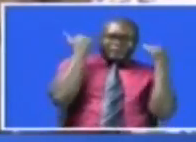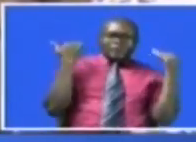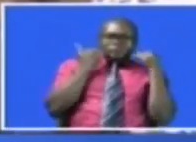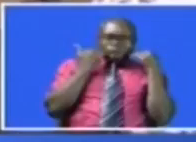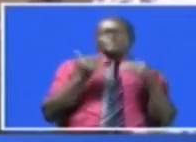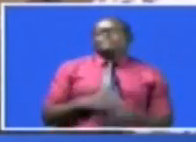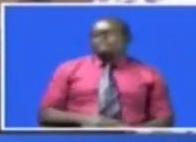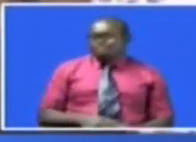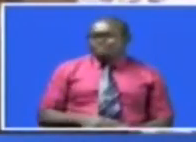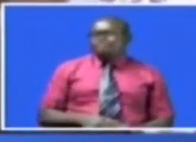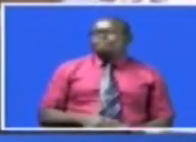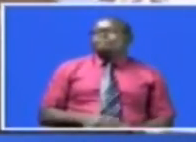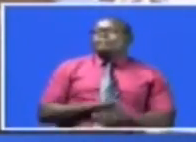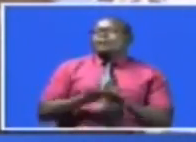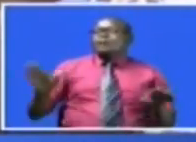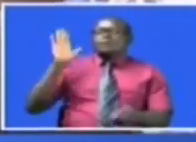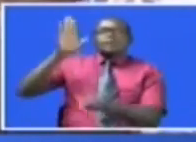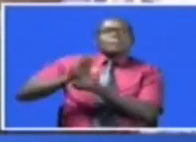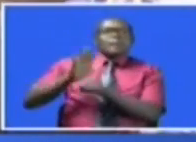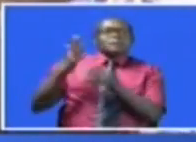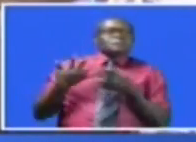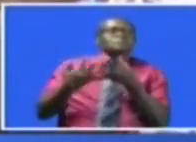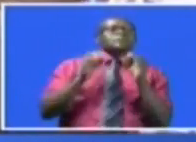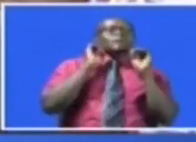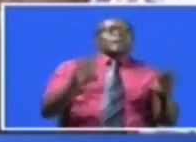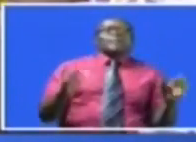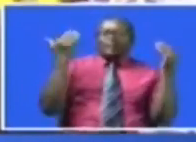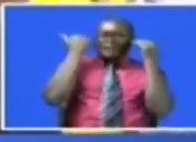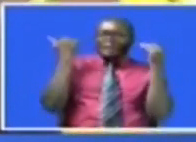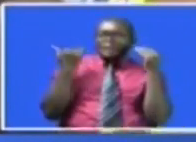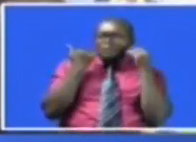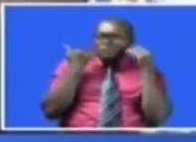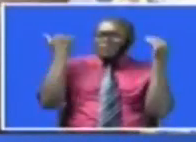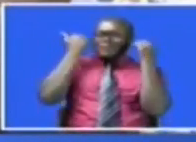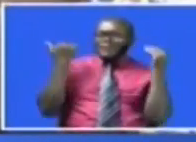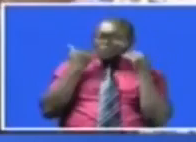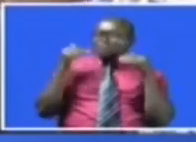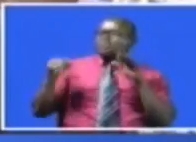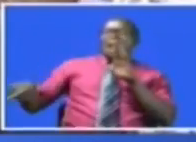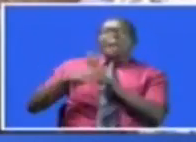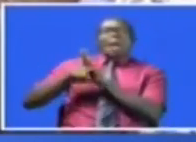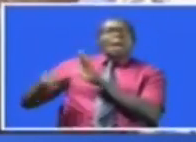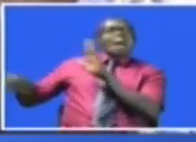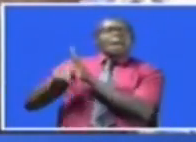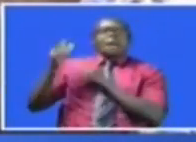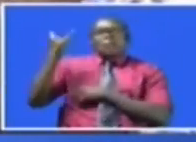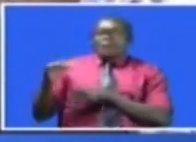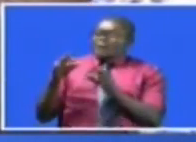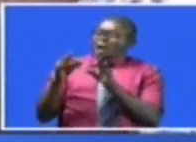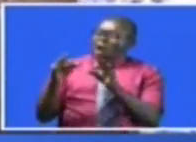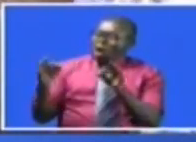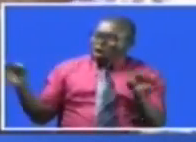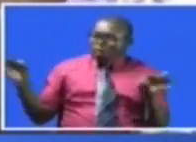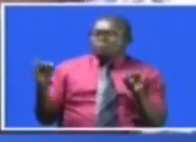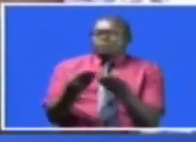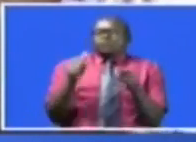Yes. Now, besides the fact that not very many convictions are coming from court, as the judiciary, you have been criticized for taking too long